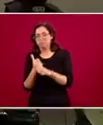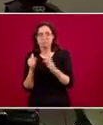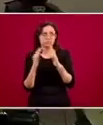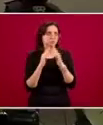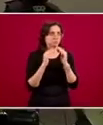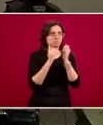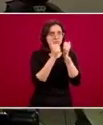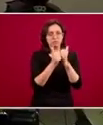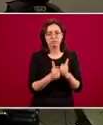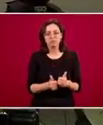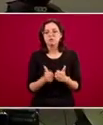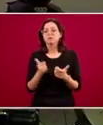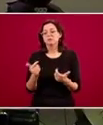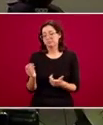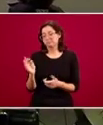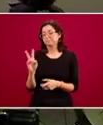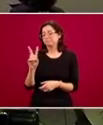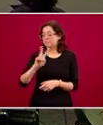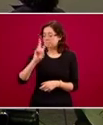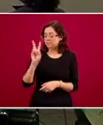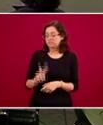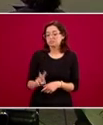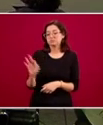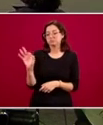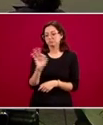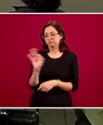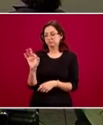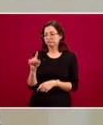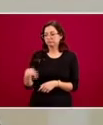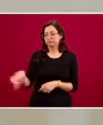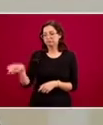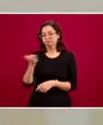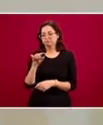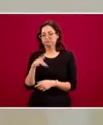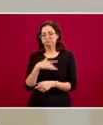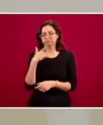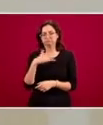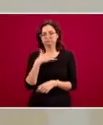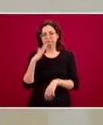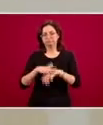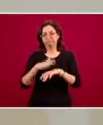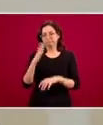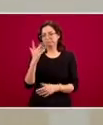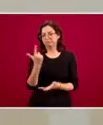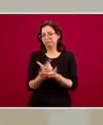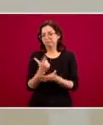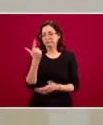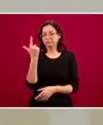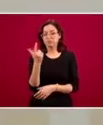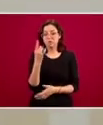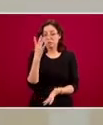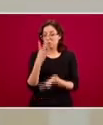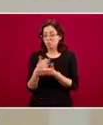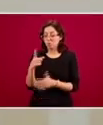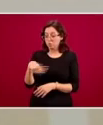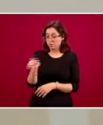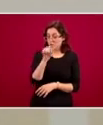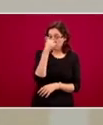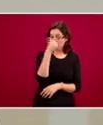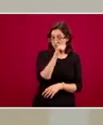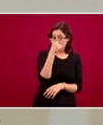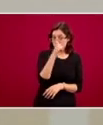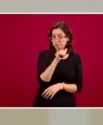to provide phone assistance should they find any difficulties or these